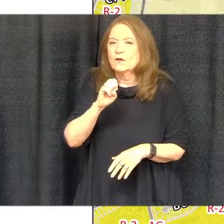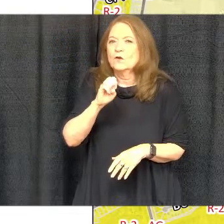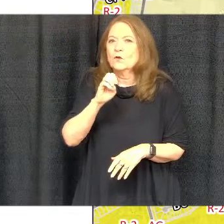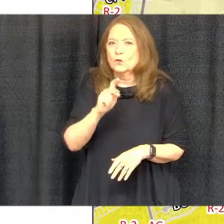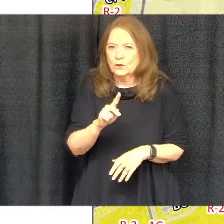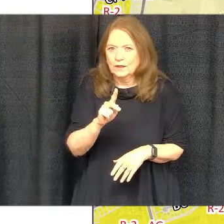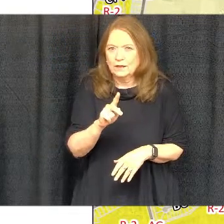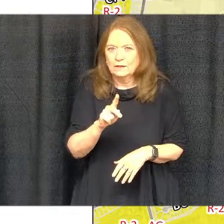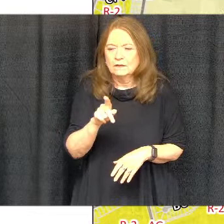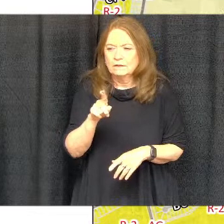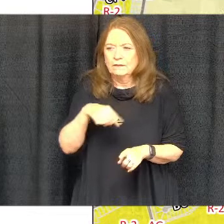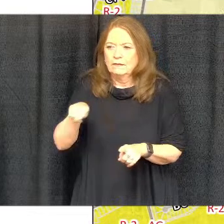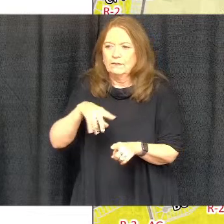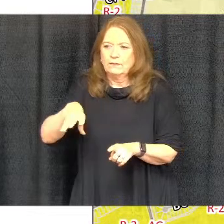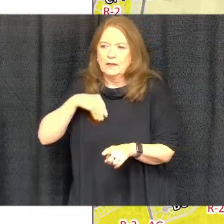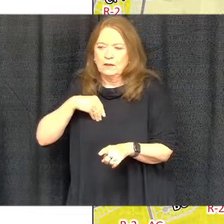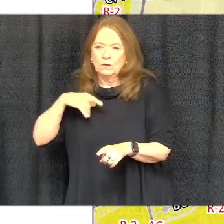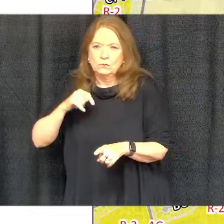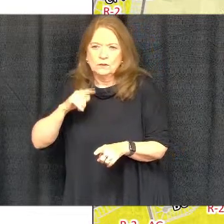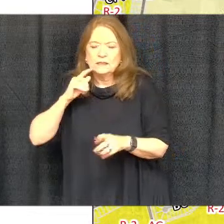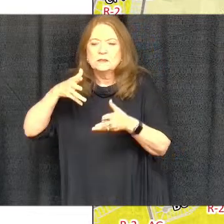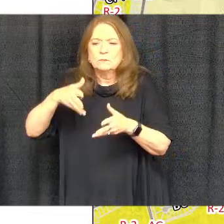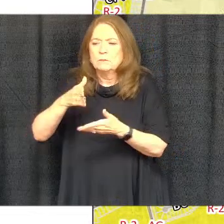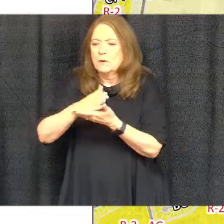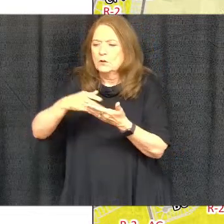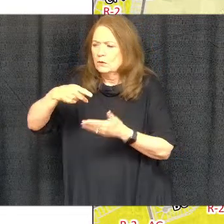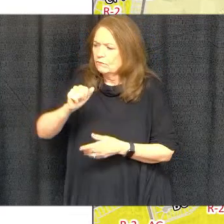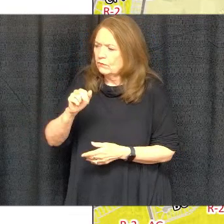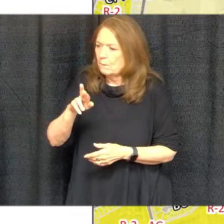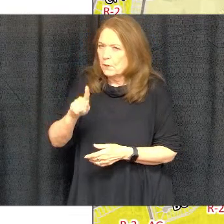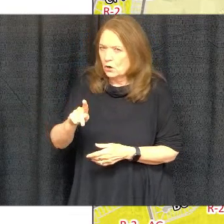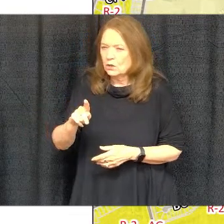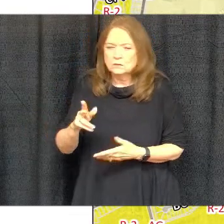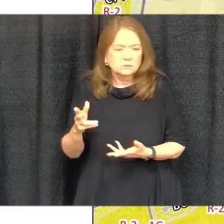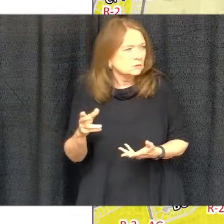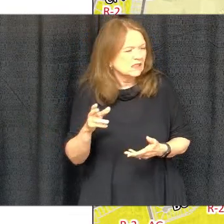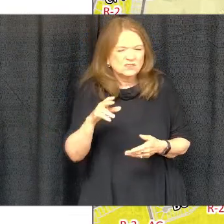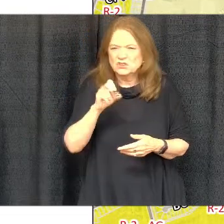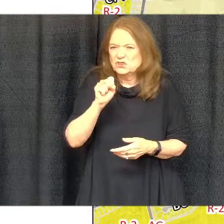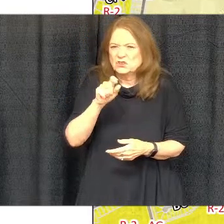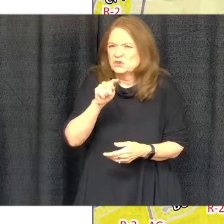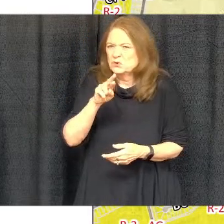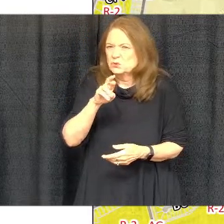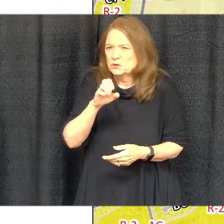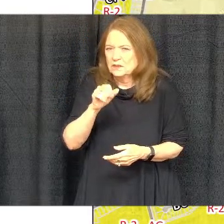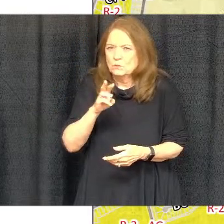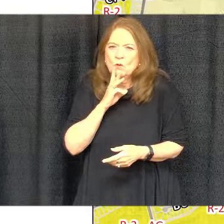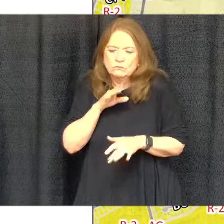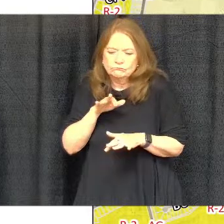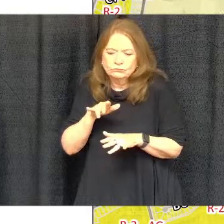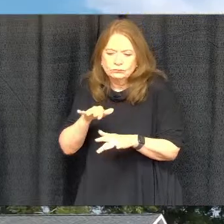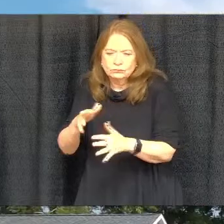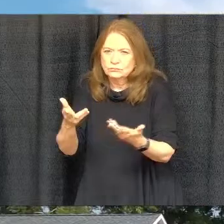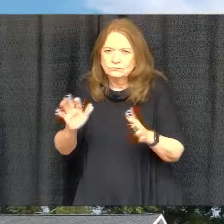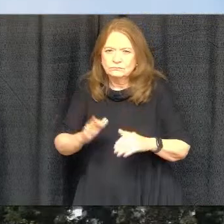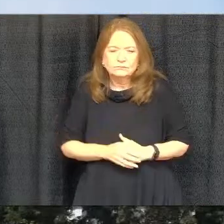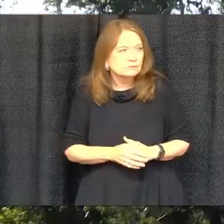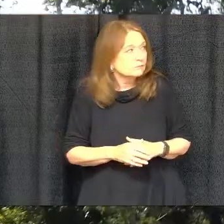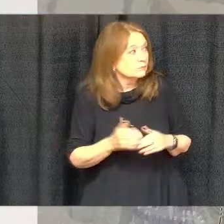property. They own it. It's going to Okay. be left as open space. Okay, It's just the stream. thank you. Yep. Thank you. Any other